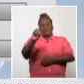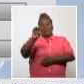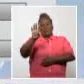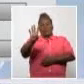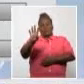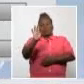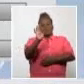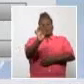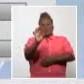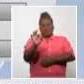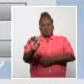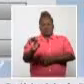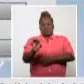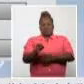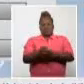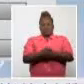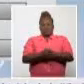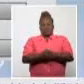7.08%.